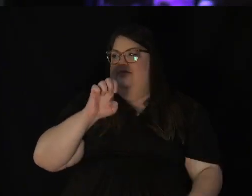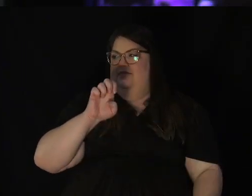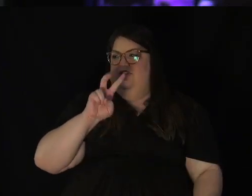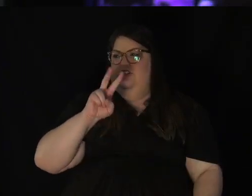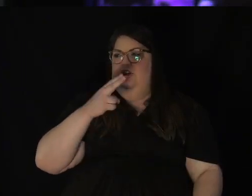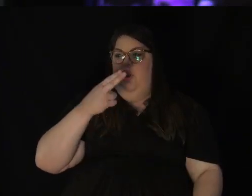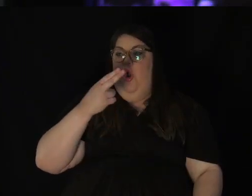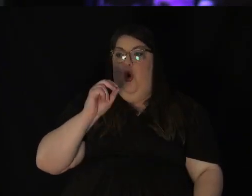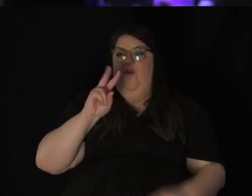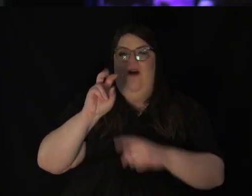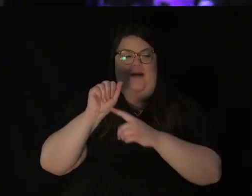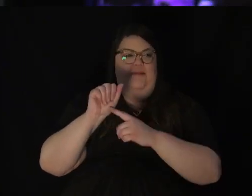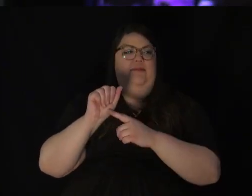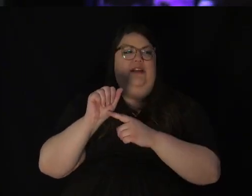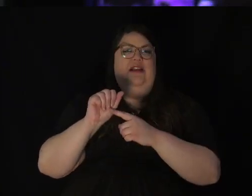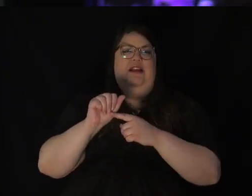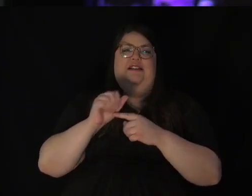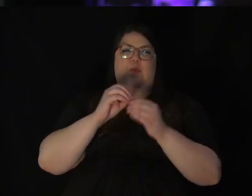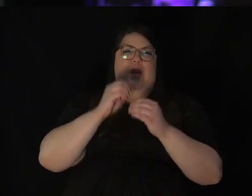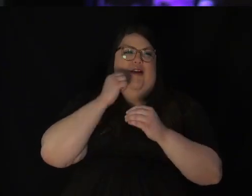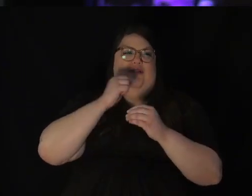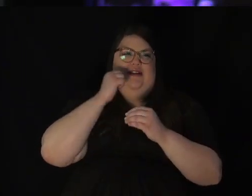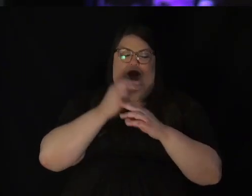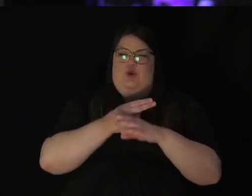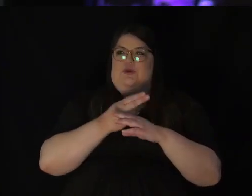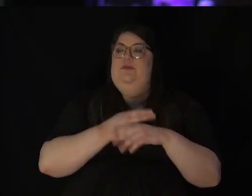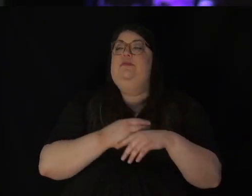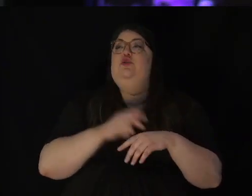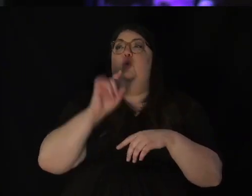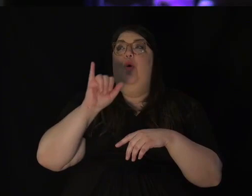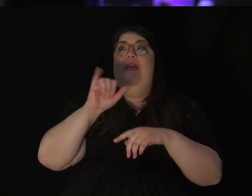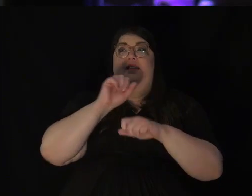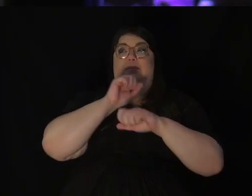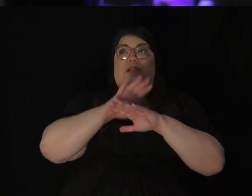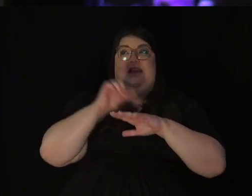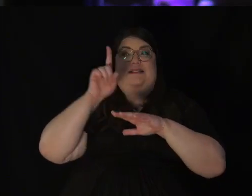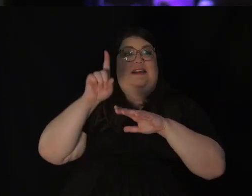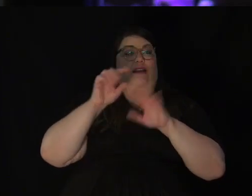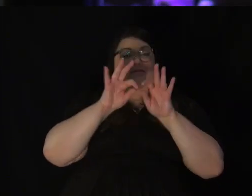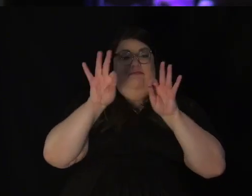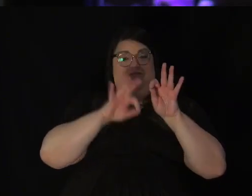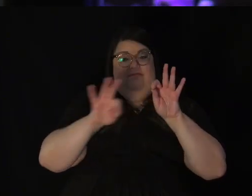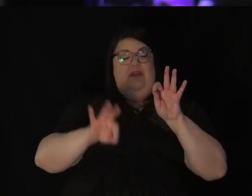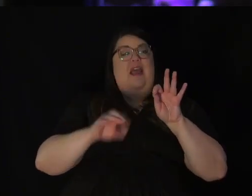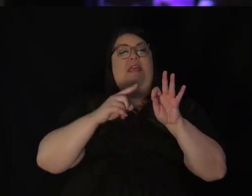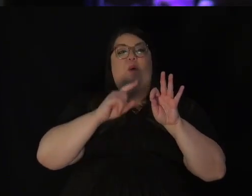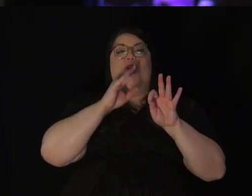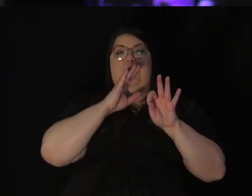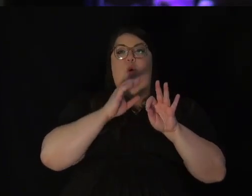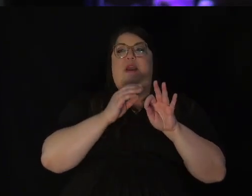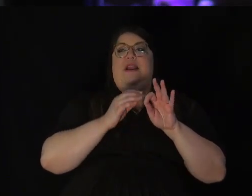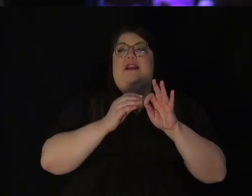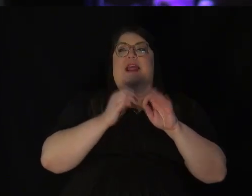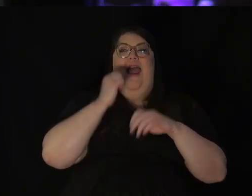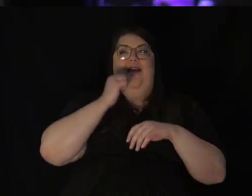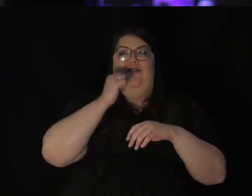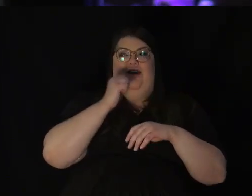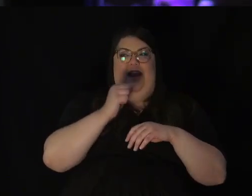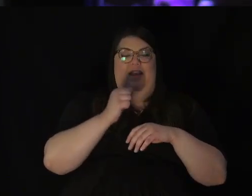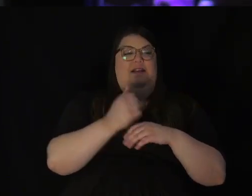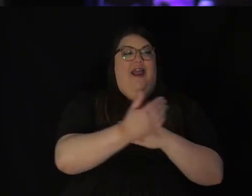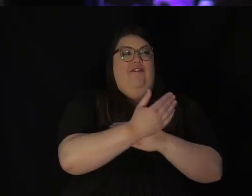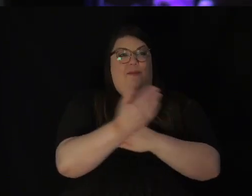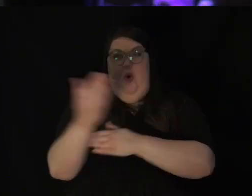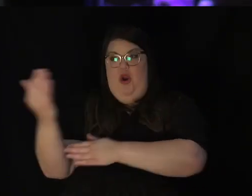Now, I want to show you the blessing was spoken every single morning, at the end of every service in the morning, at the end of every